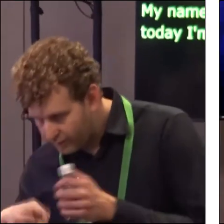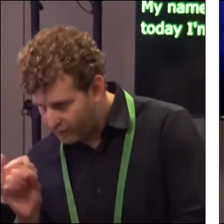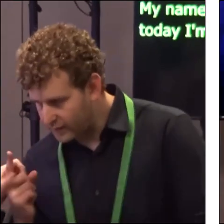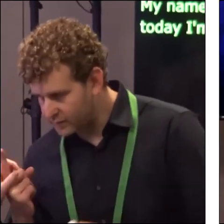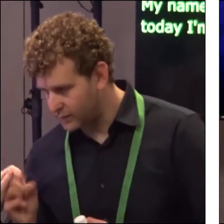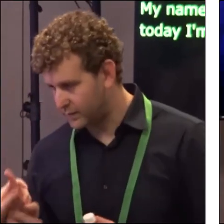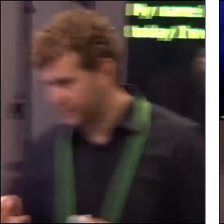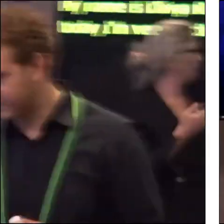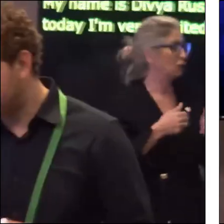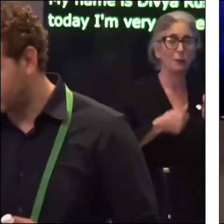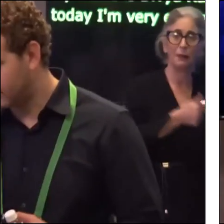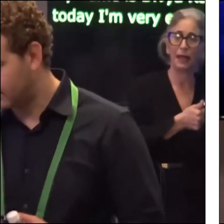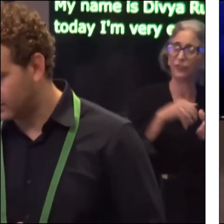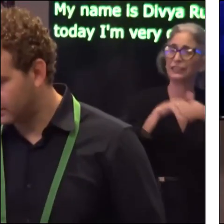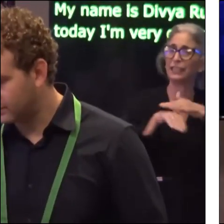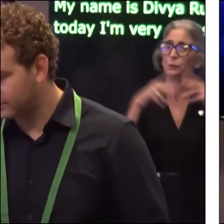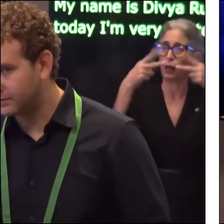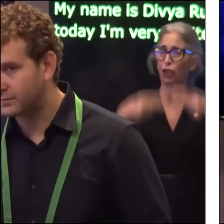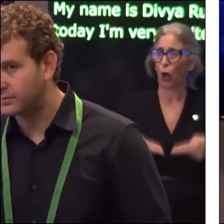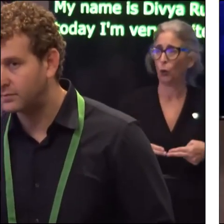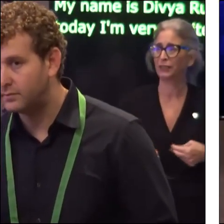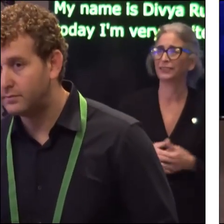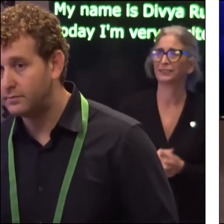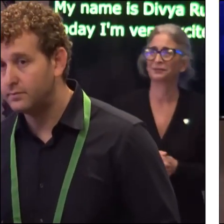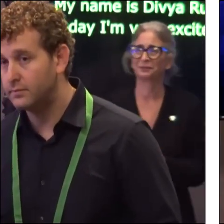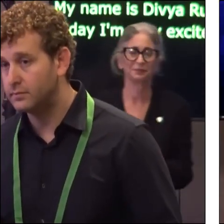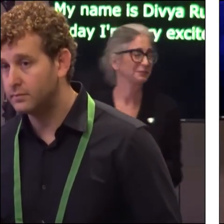clean, compliant, accessible code.